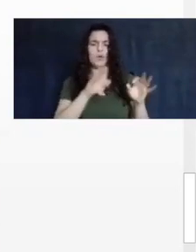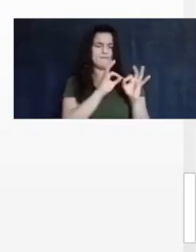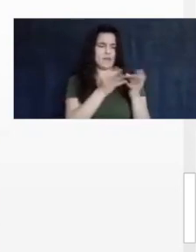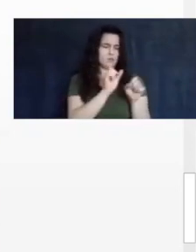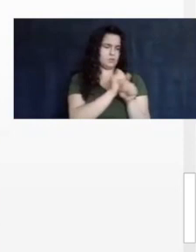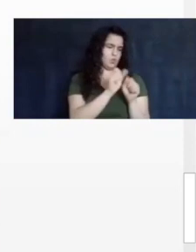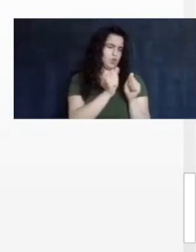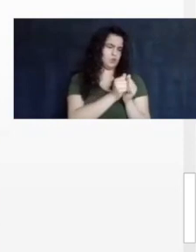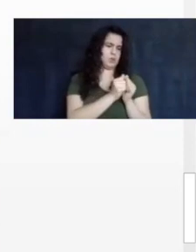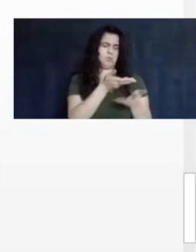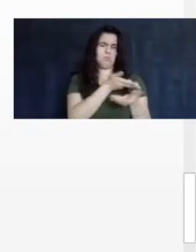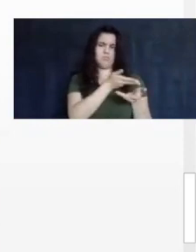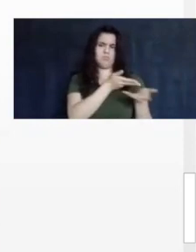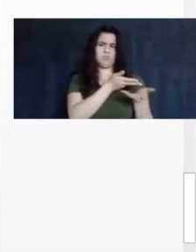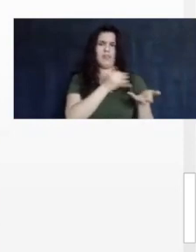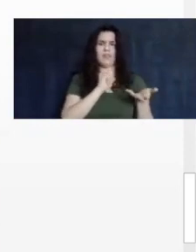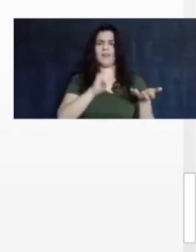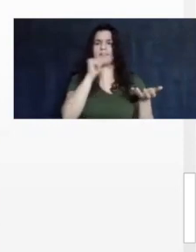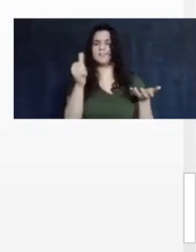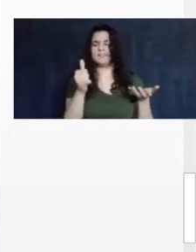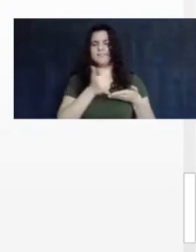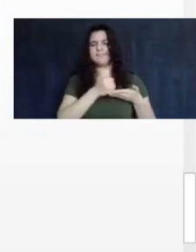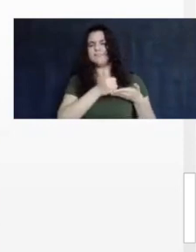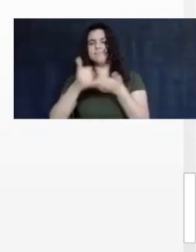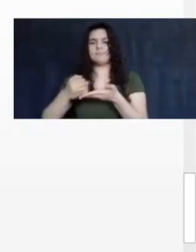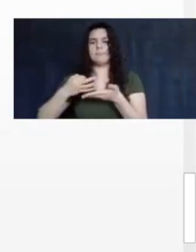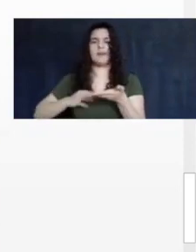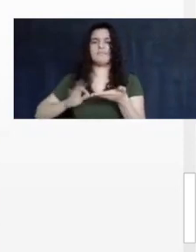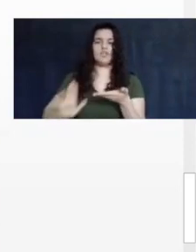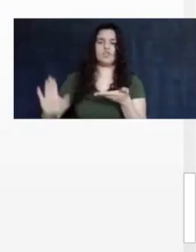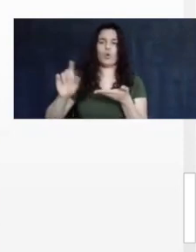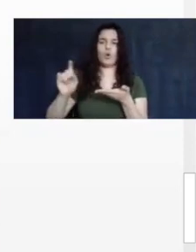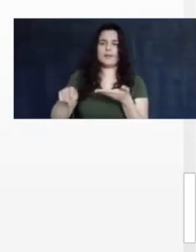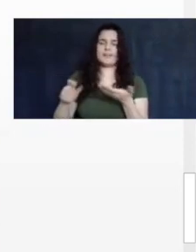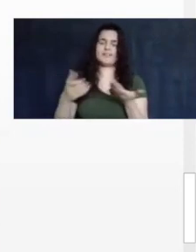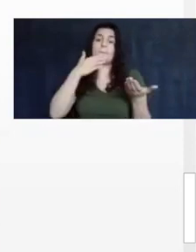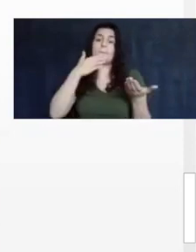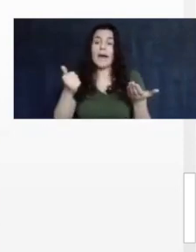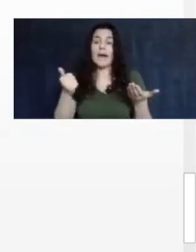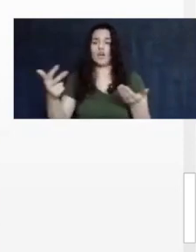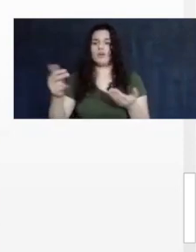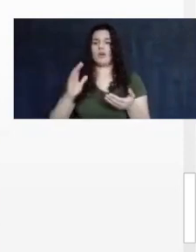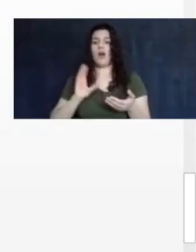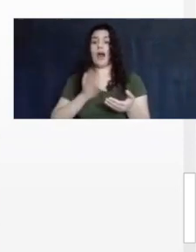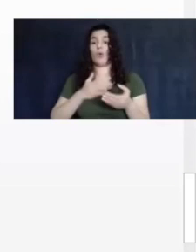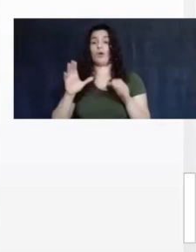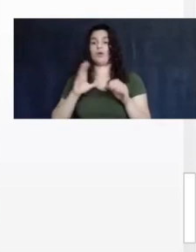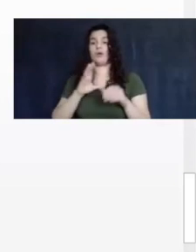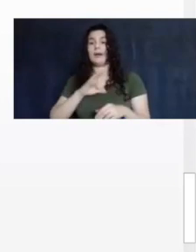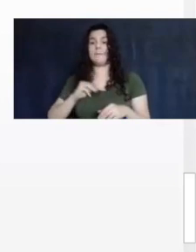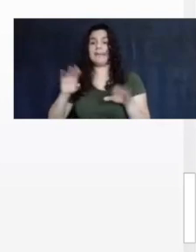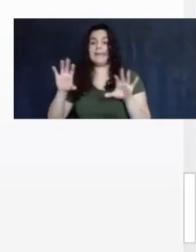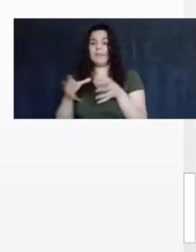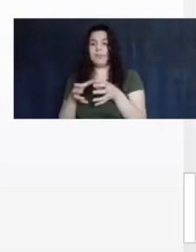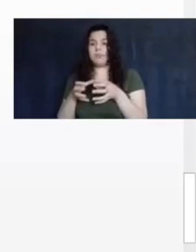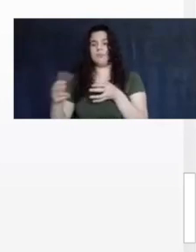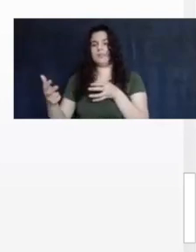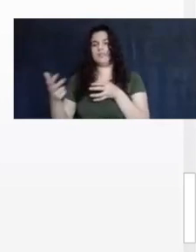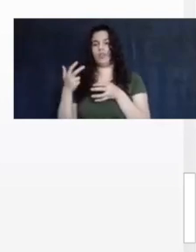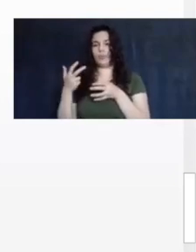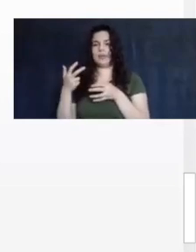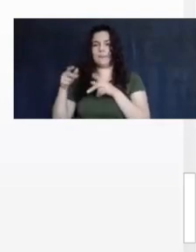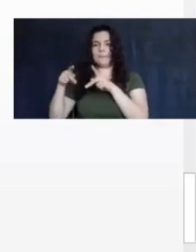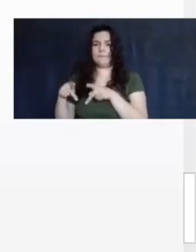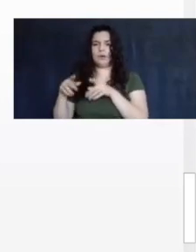not conducive to your needs. So by having a 3-person committee really helps. And as for a